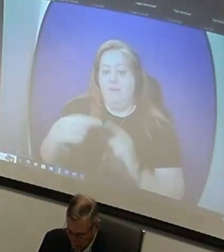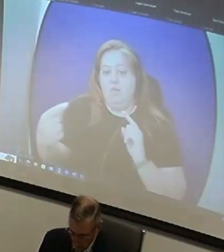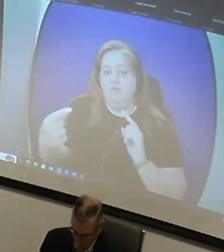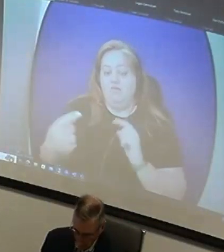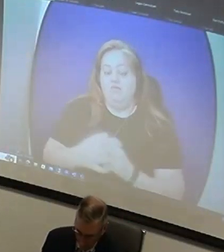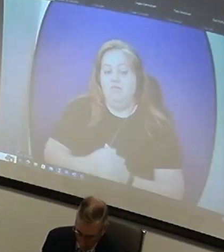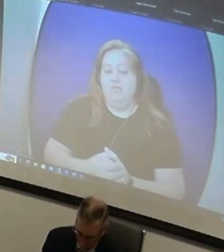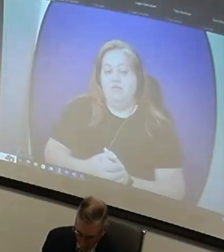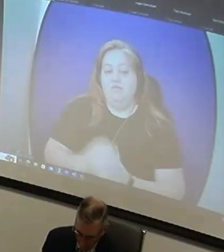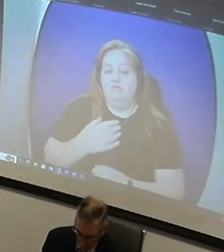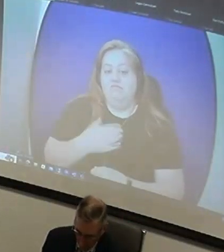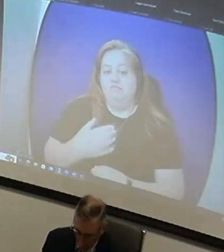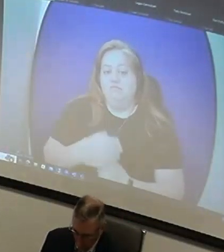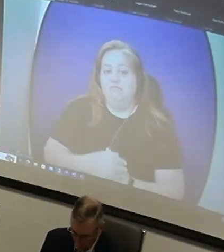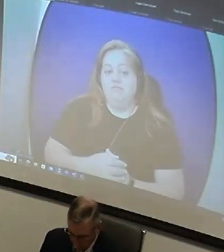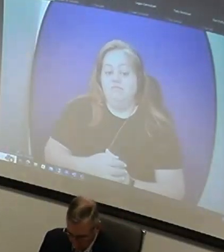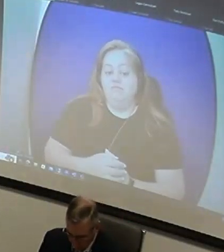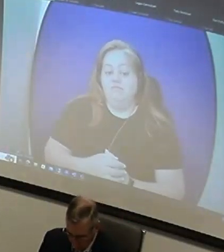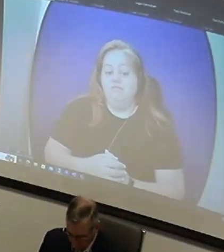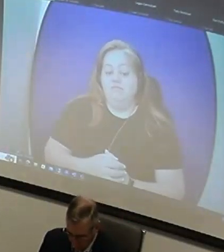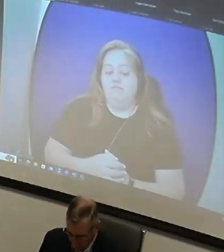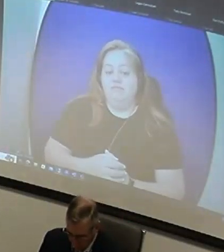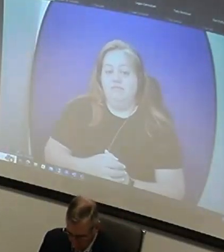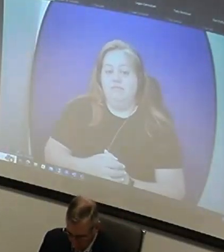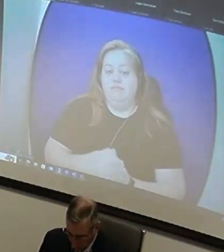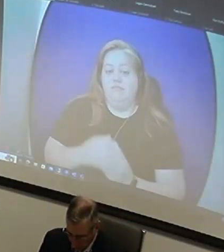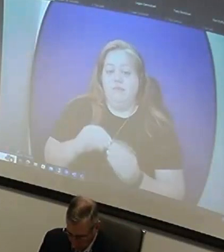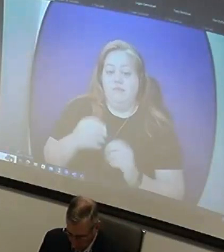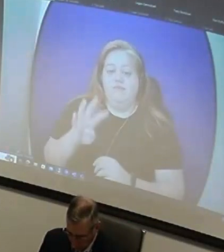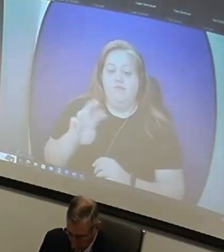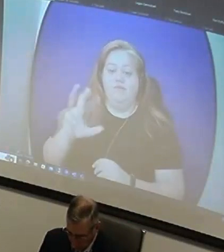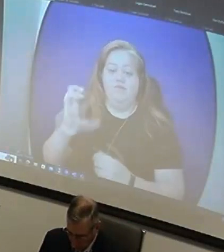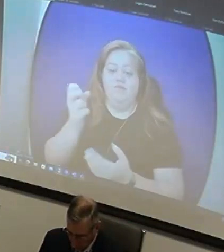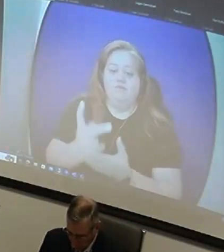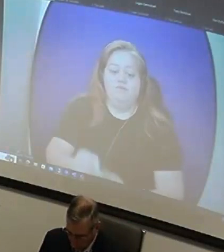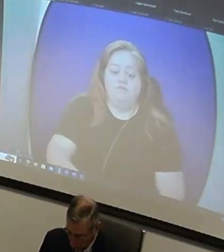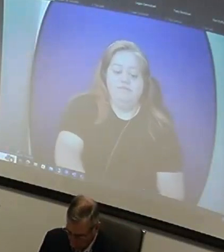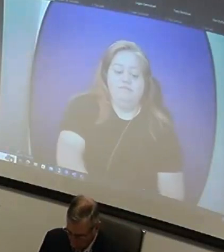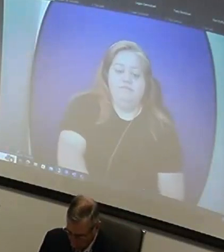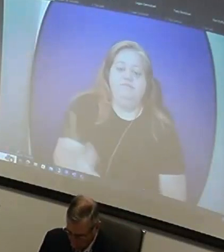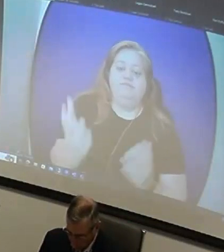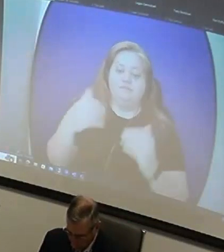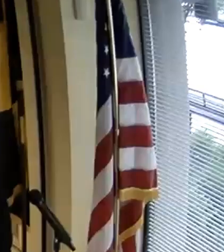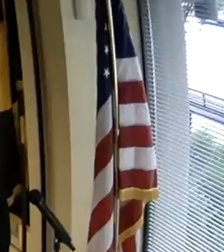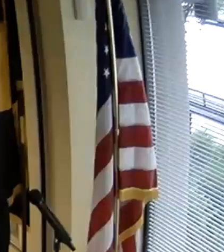Any abstentions? Resolution 43 is approved. We move to resolution number